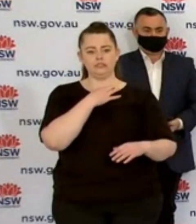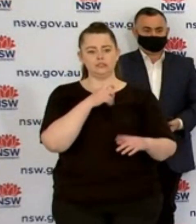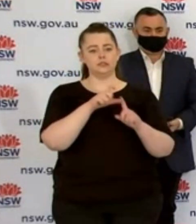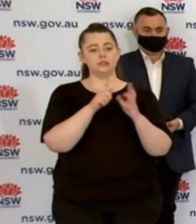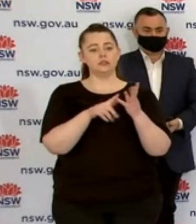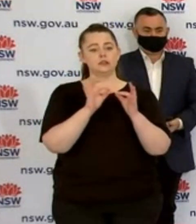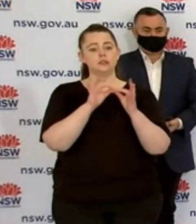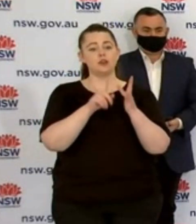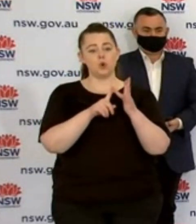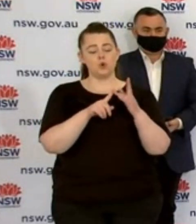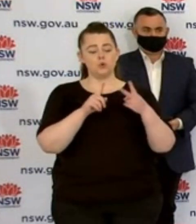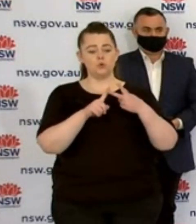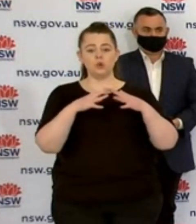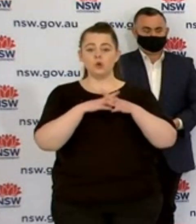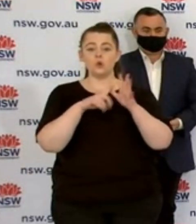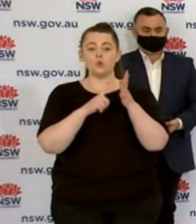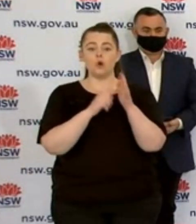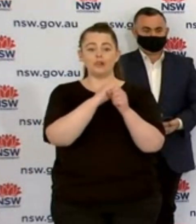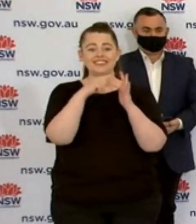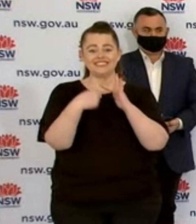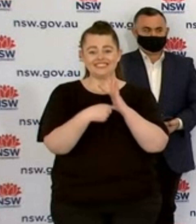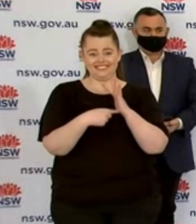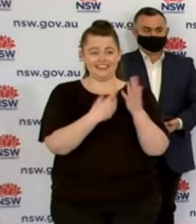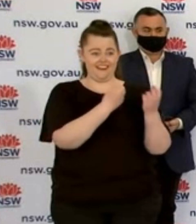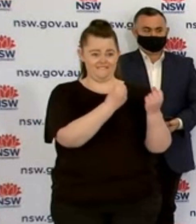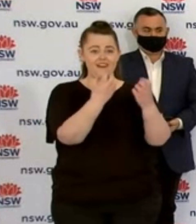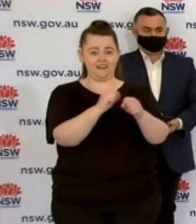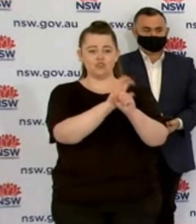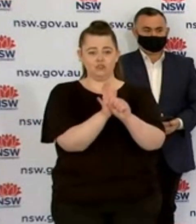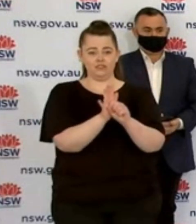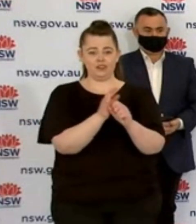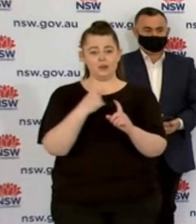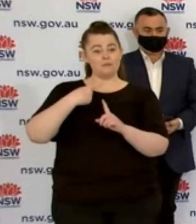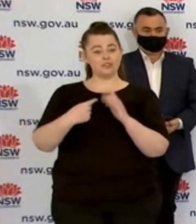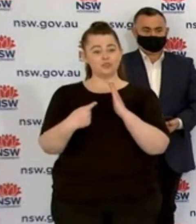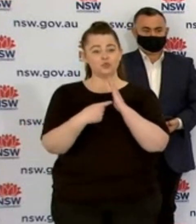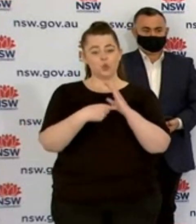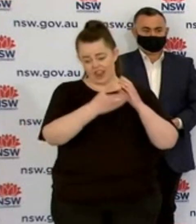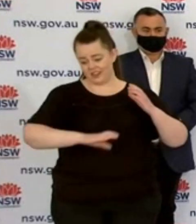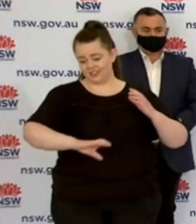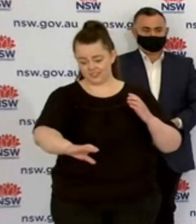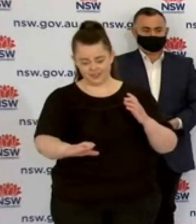cases in Walgett, and we have exposures and sewage detections in a number of other areas such as Bourke.